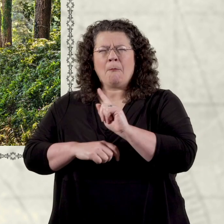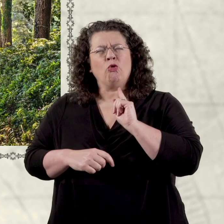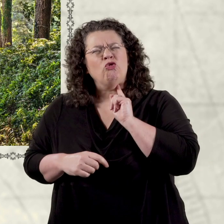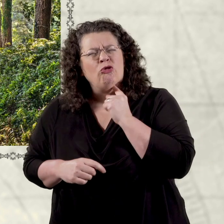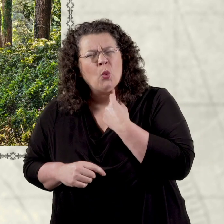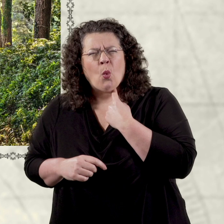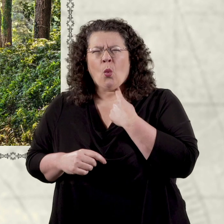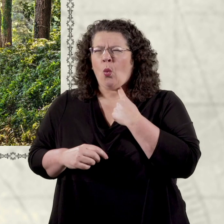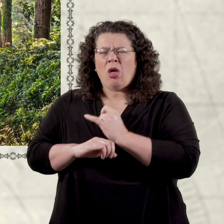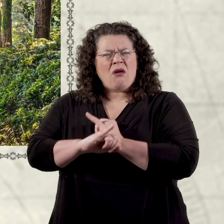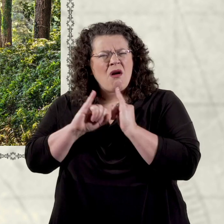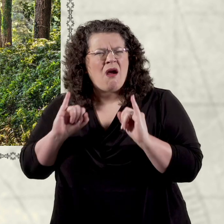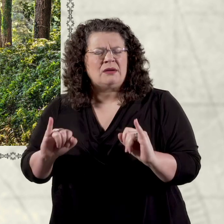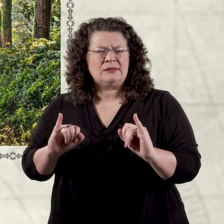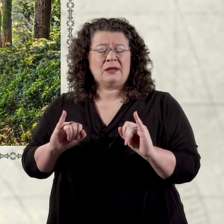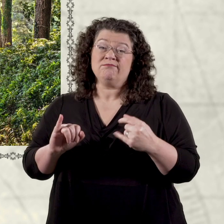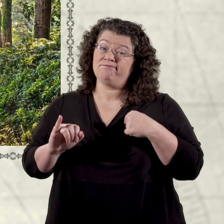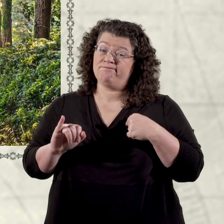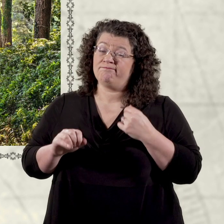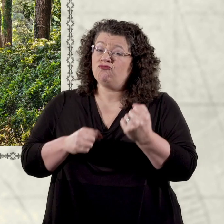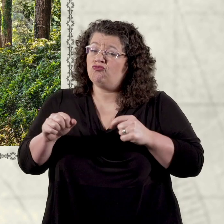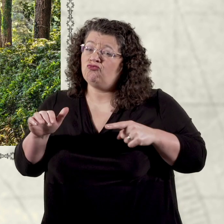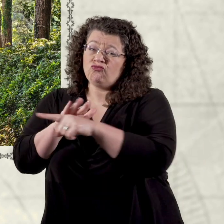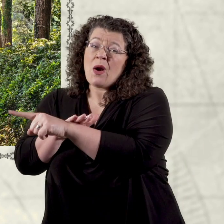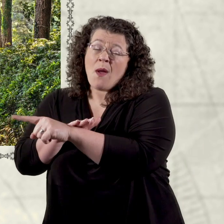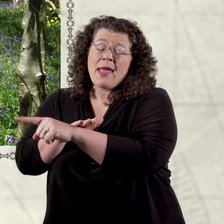nasty. So, I ran away.